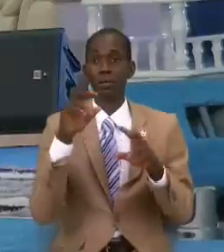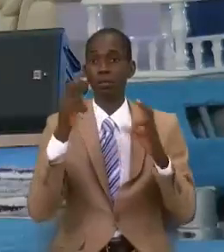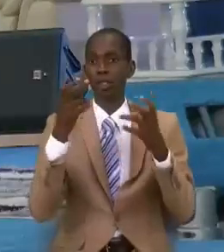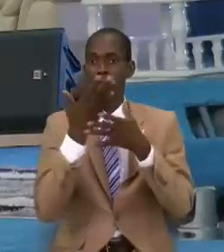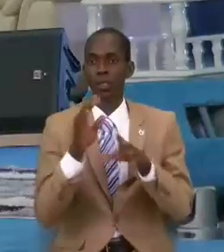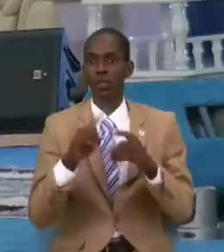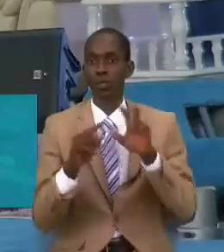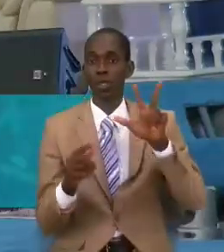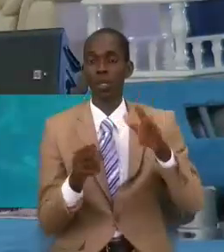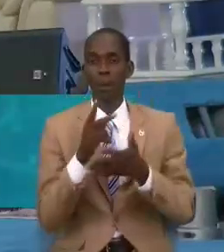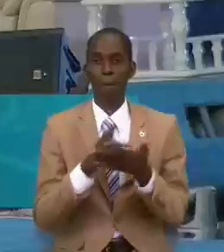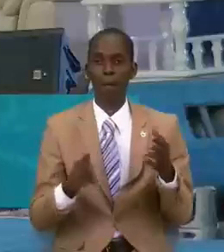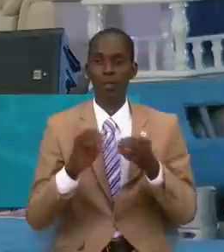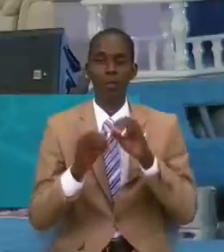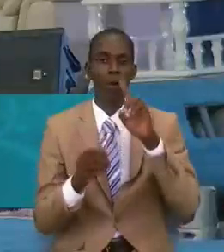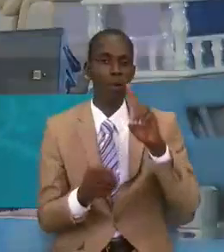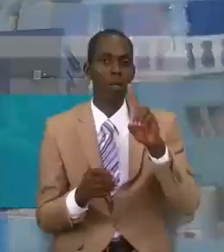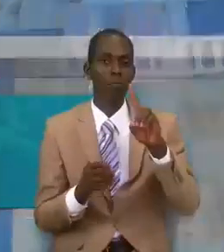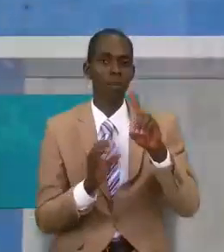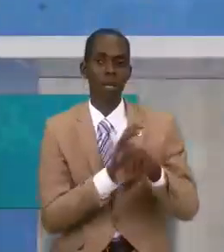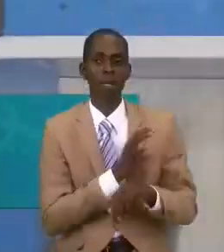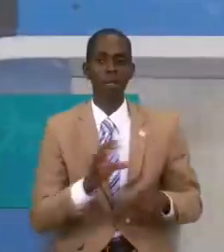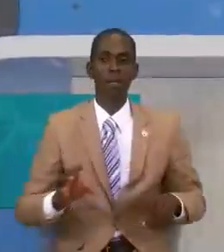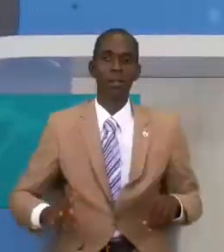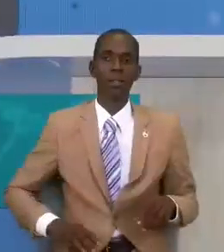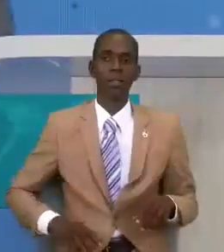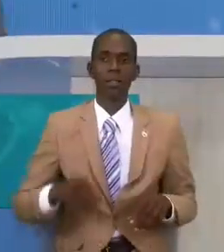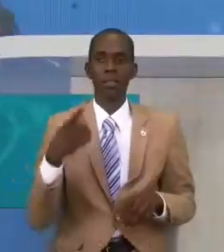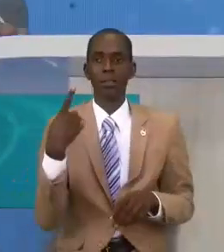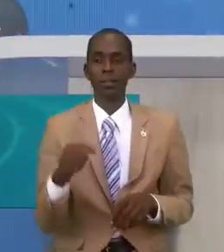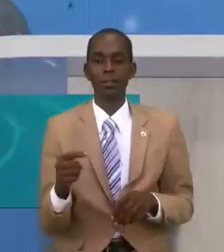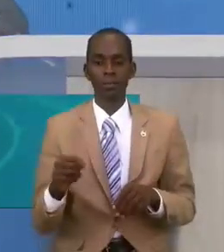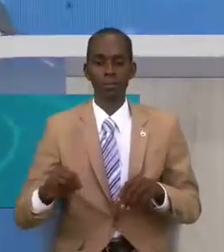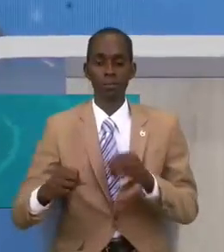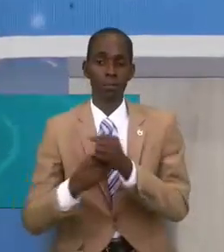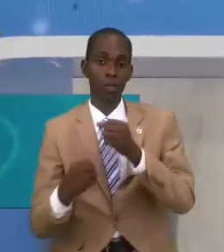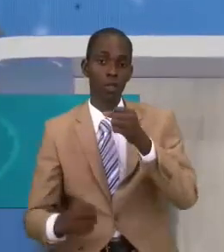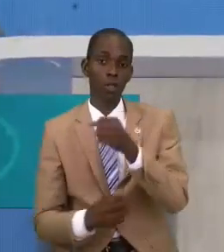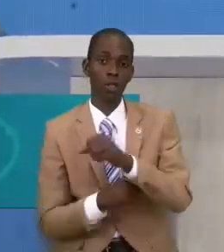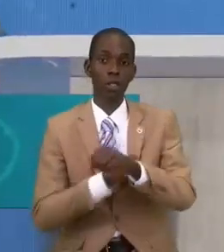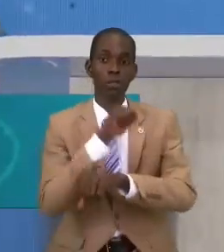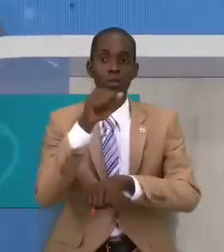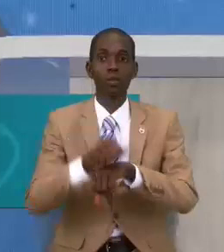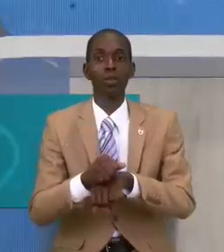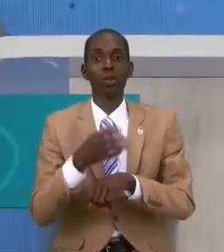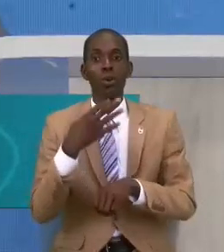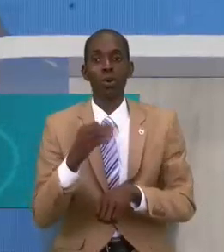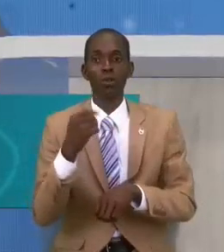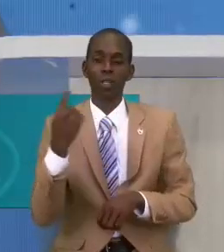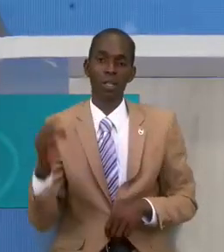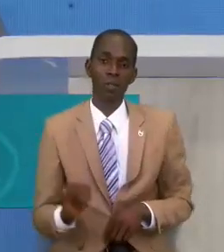the cornerstone of the everlasting covenant. Christ, the cornerstone of